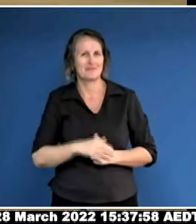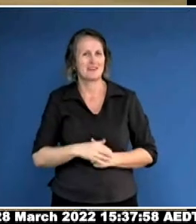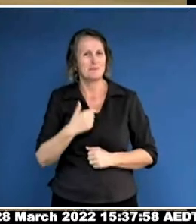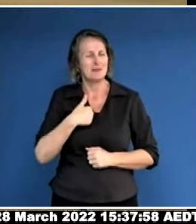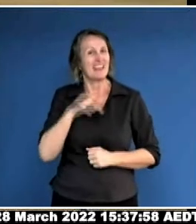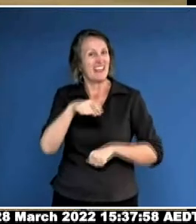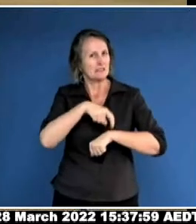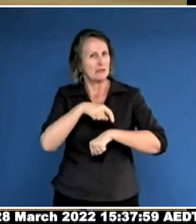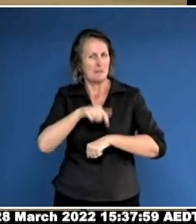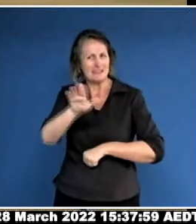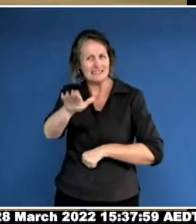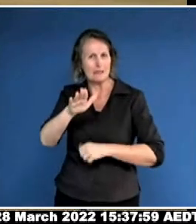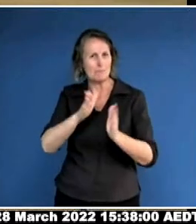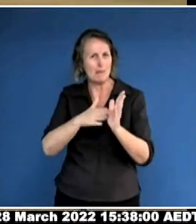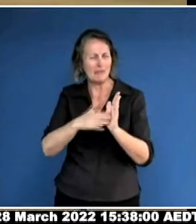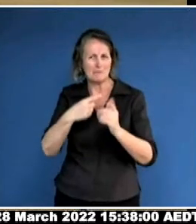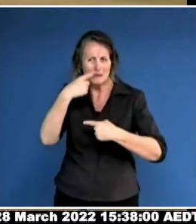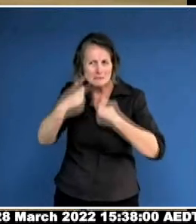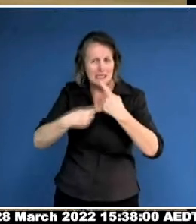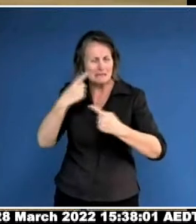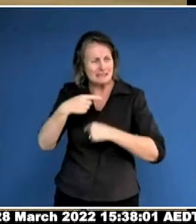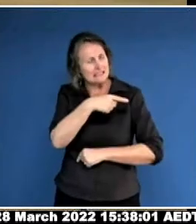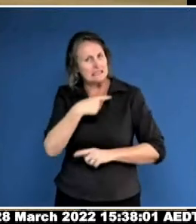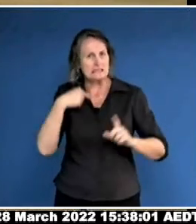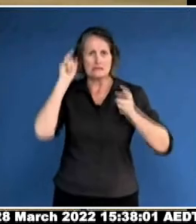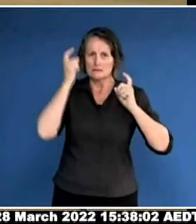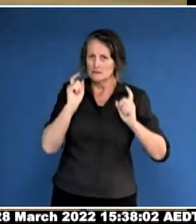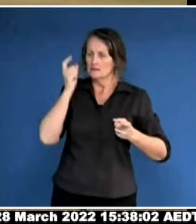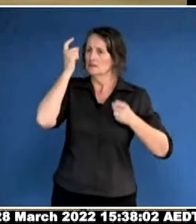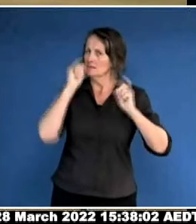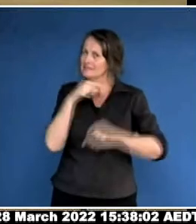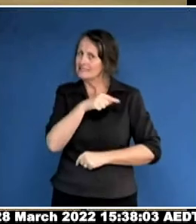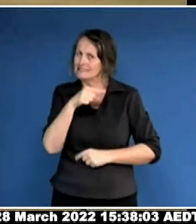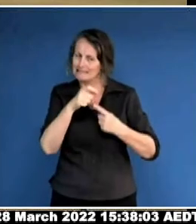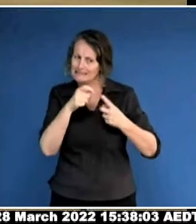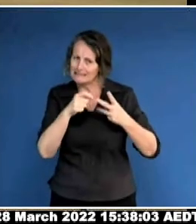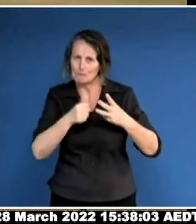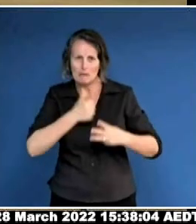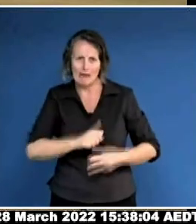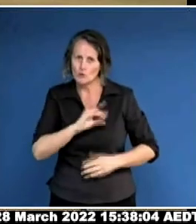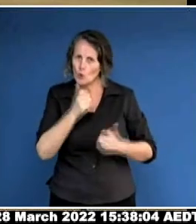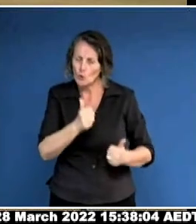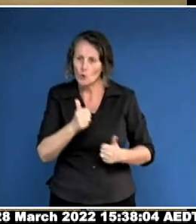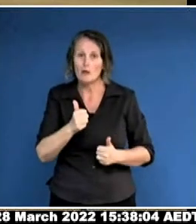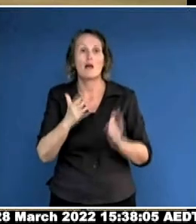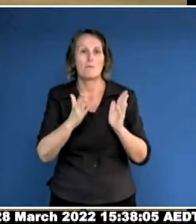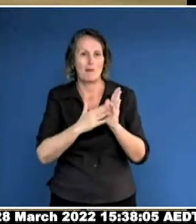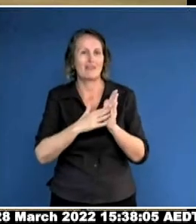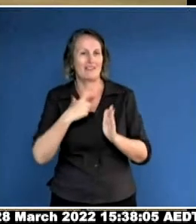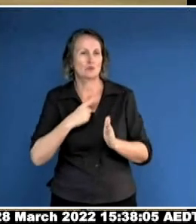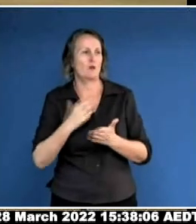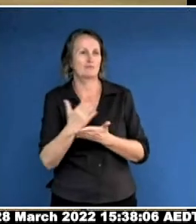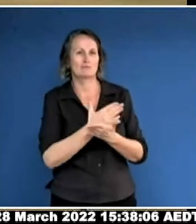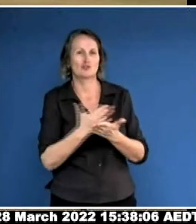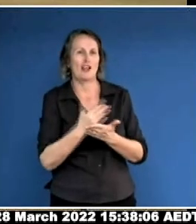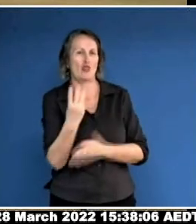mother. And I think that's why she came to live with us, because she had some concerns about his behaviour. After we moved into